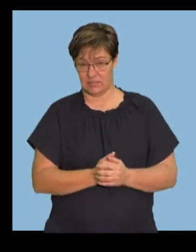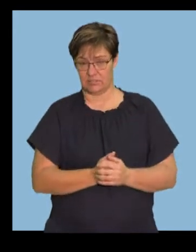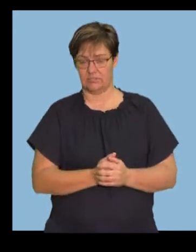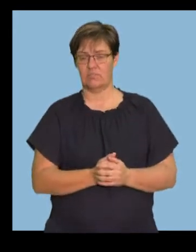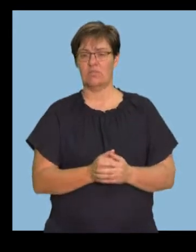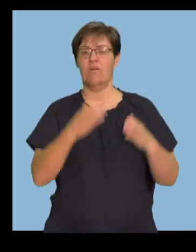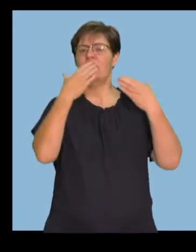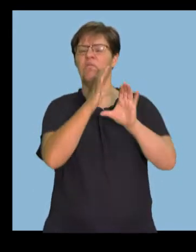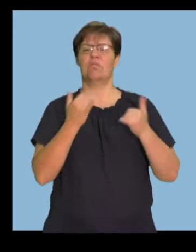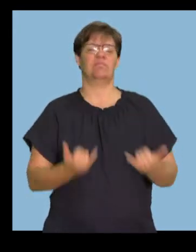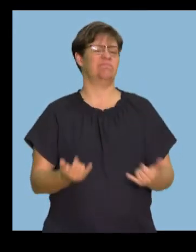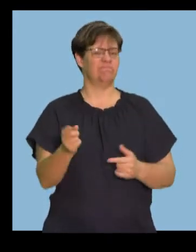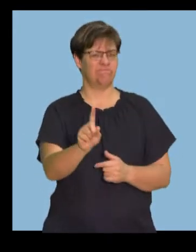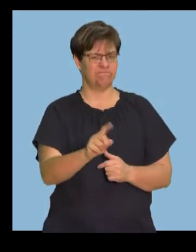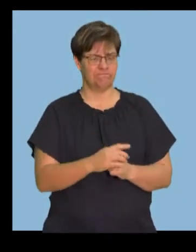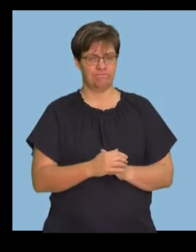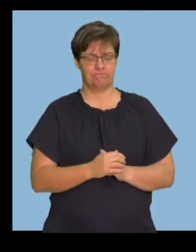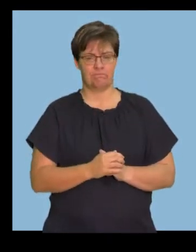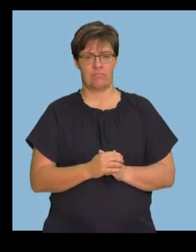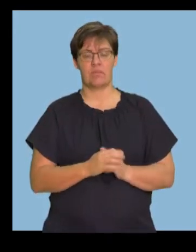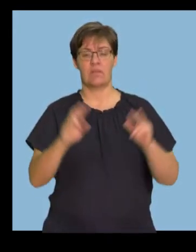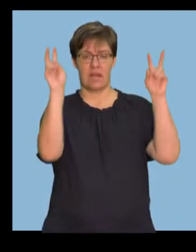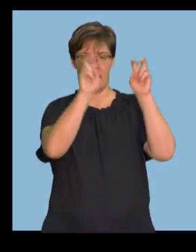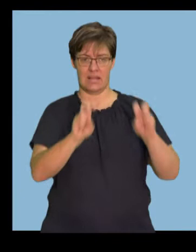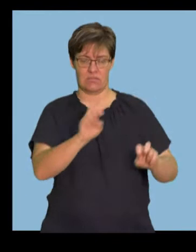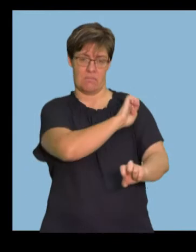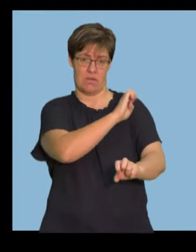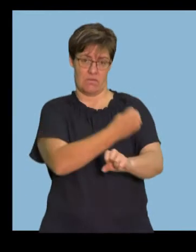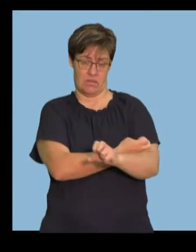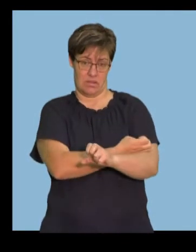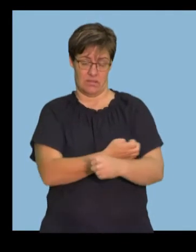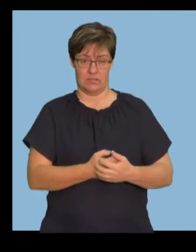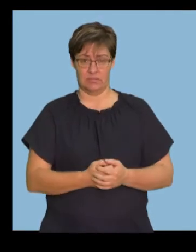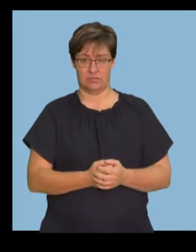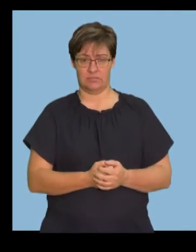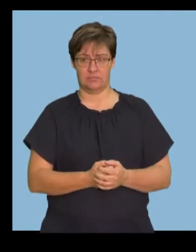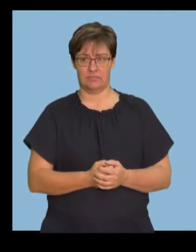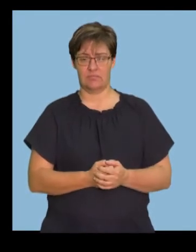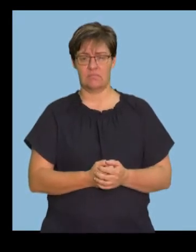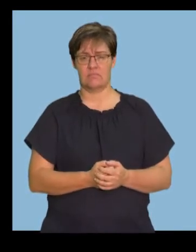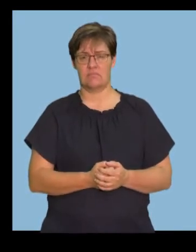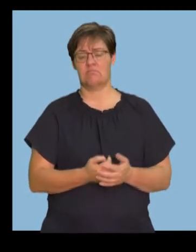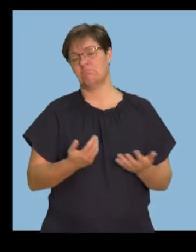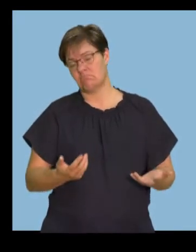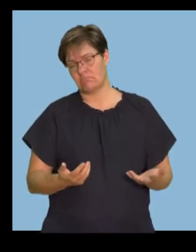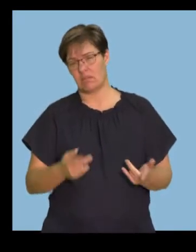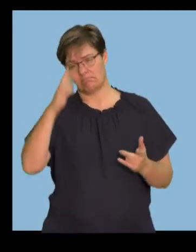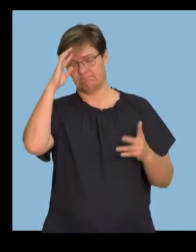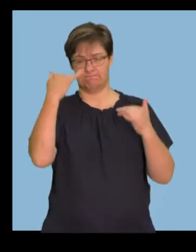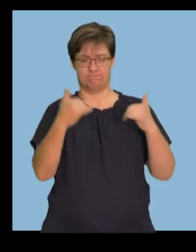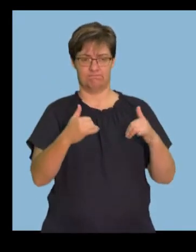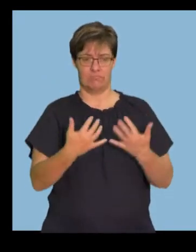focus for today is actually on electrical power, right? Okay, now this is the thought for the day,